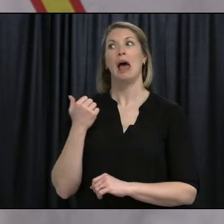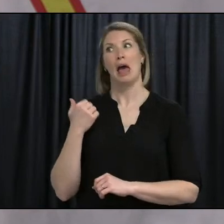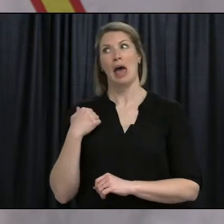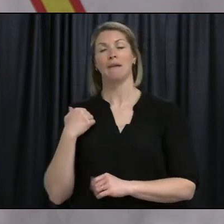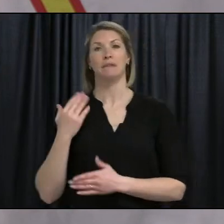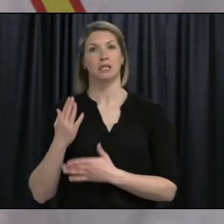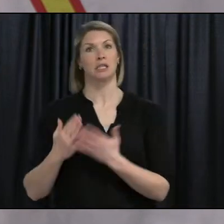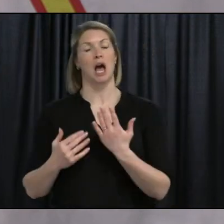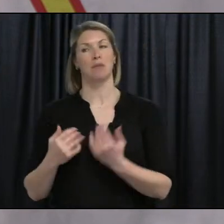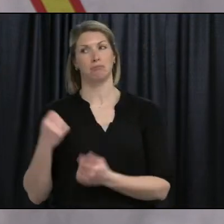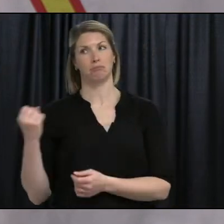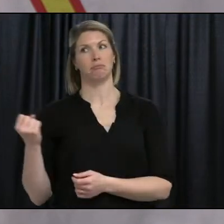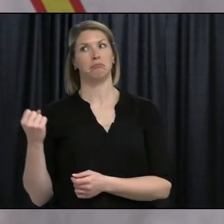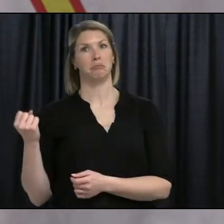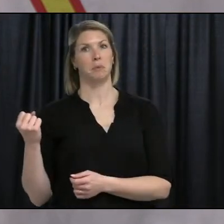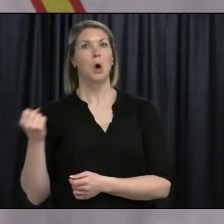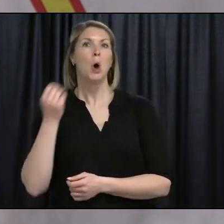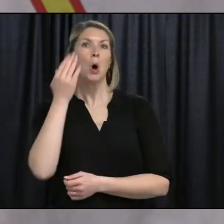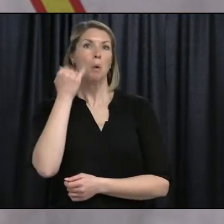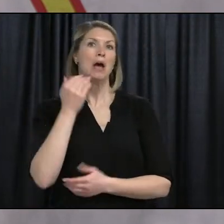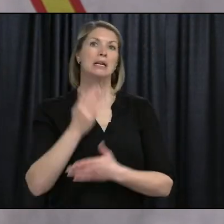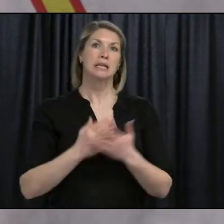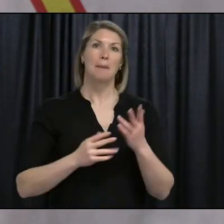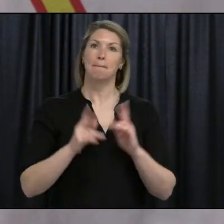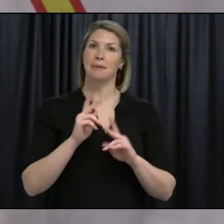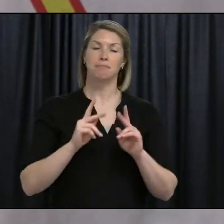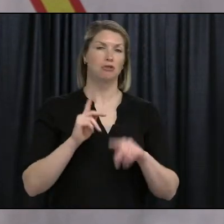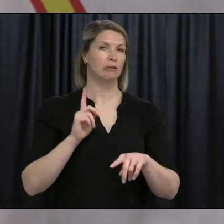hand for people who may not be able to receive an mRNA vaccine